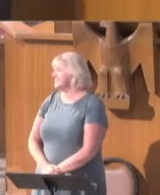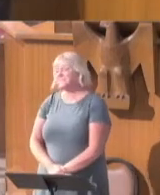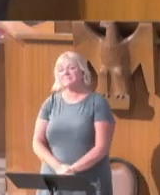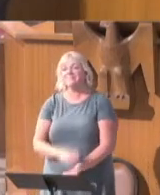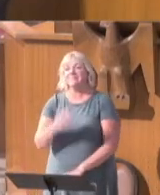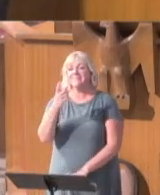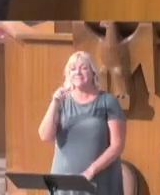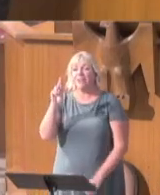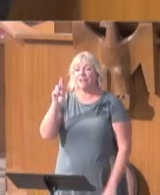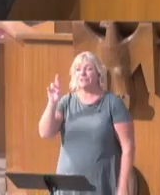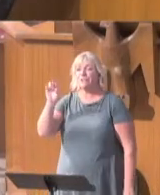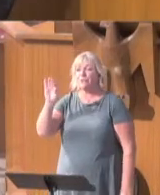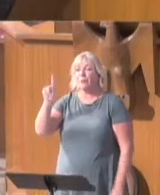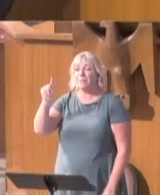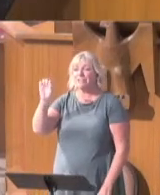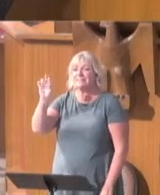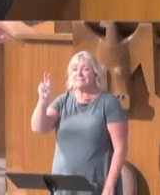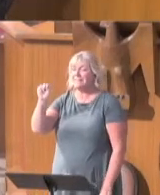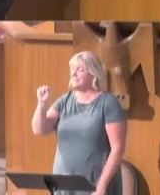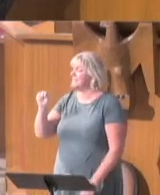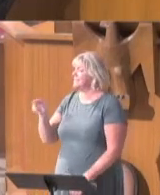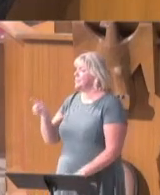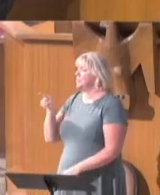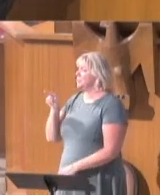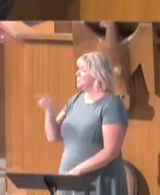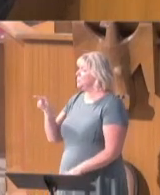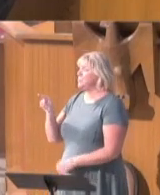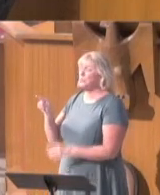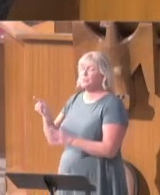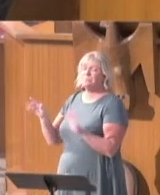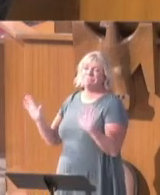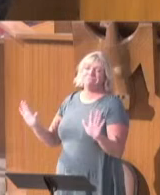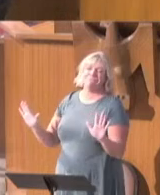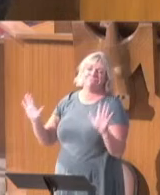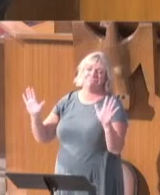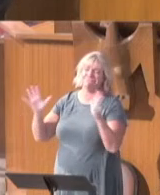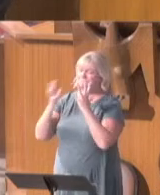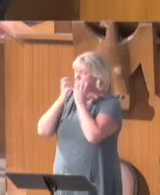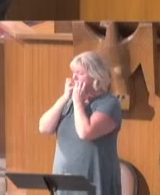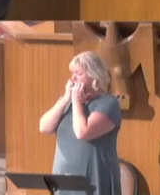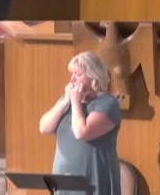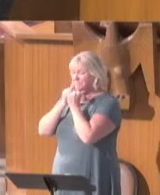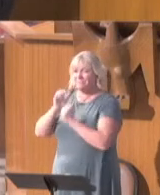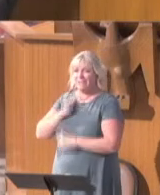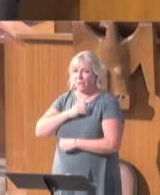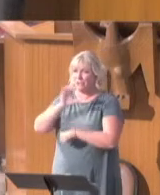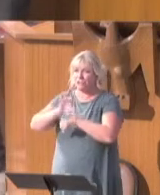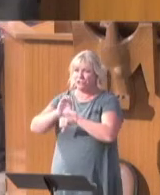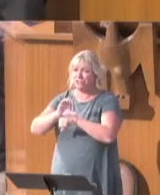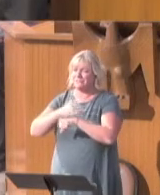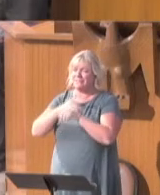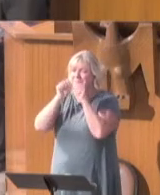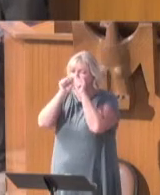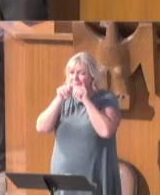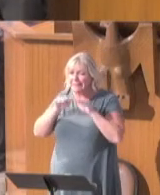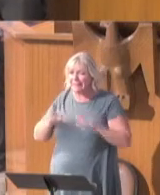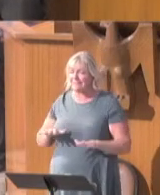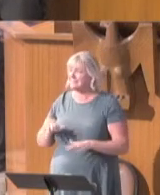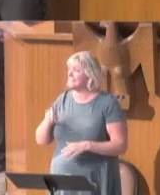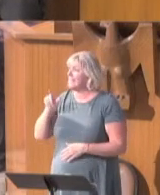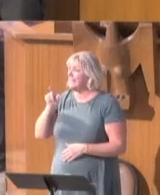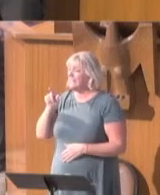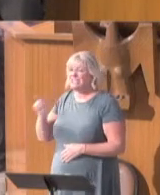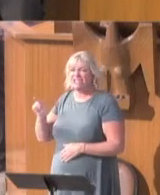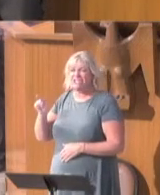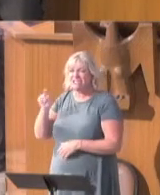Dr. Robertson, you are such an incredible gem that this church is so blessed to have. Dr. Robertson puts in so